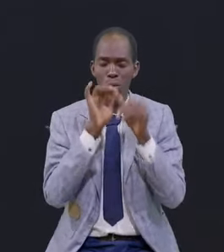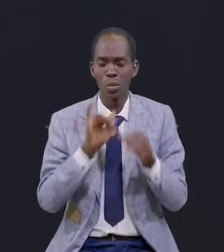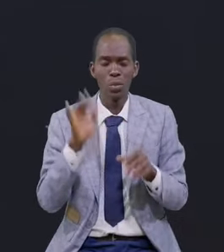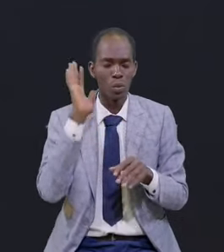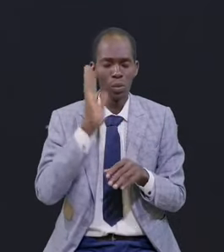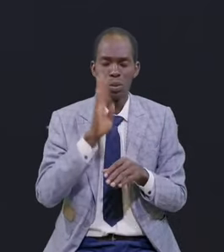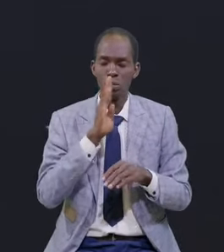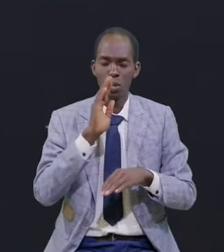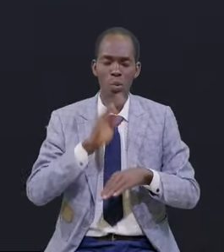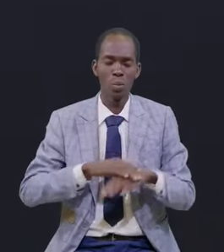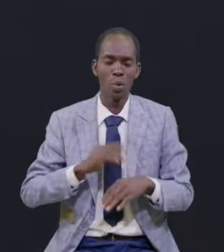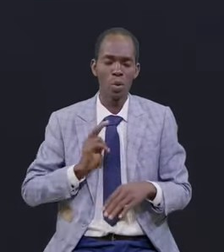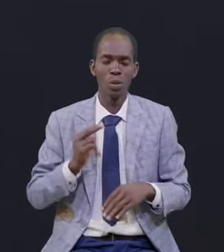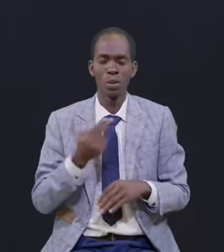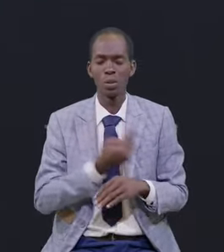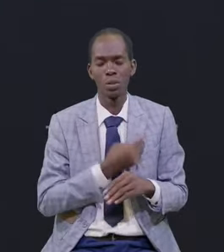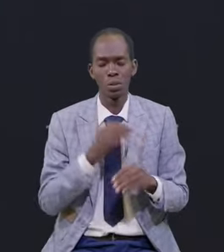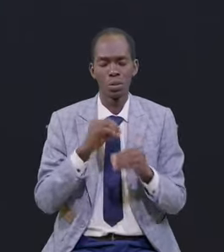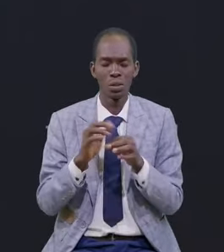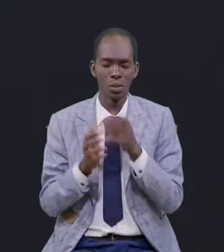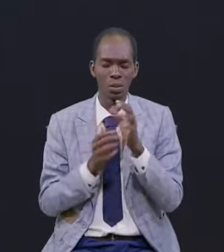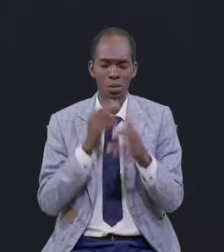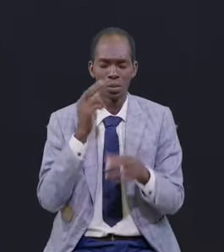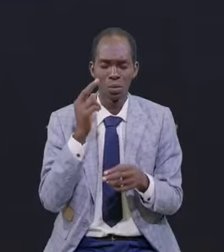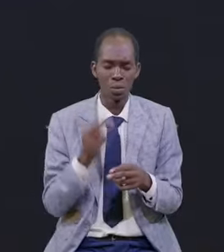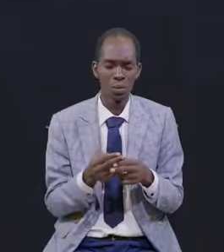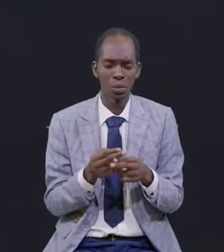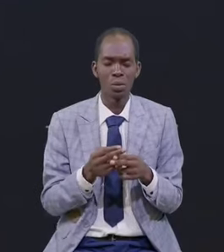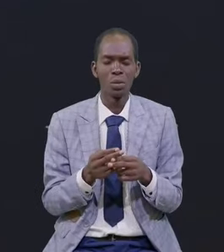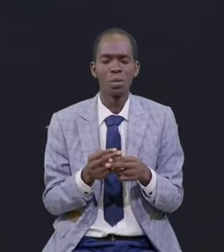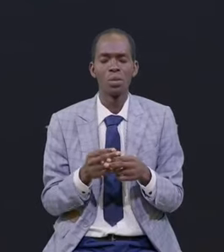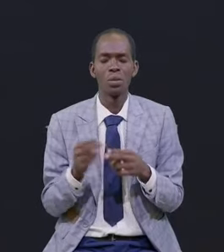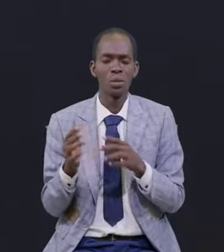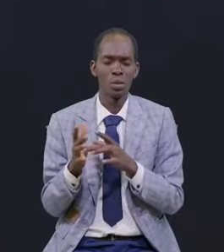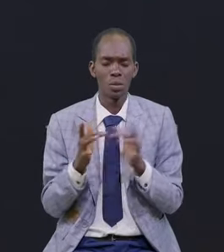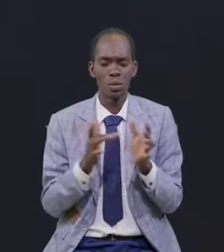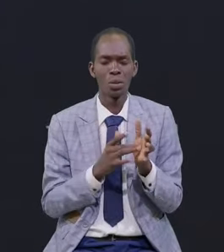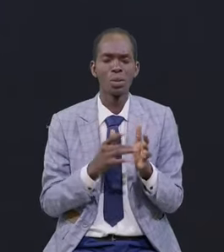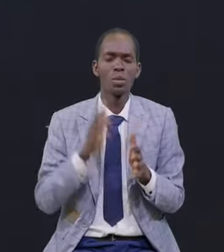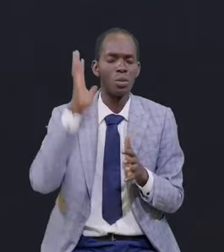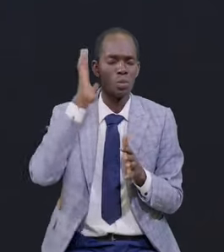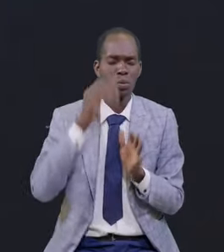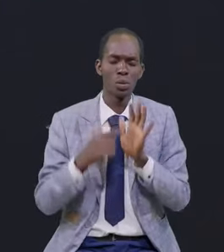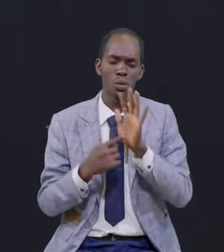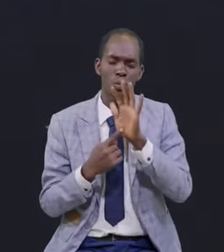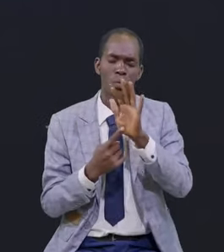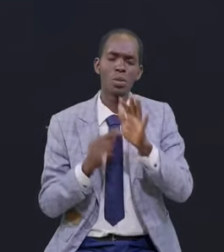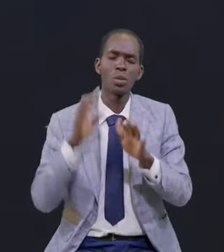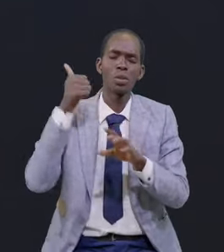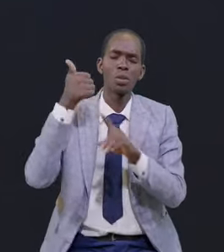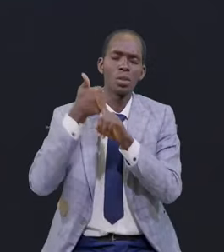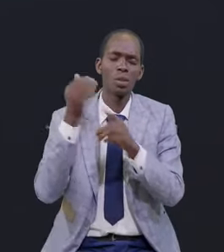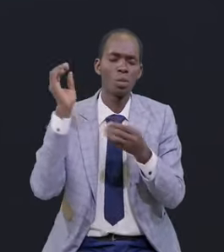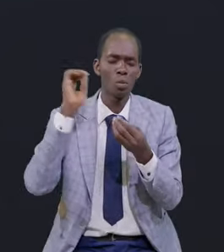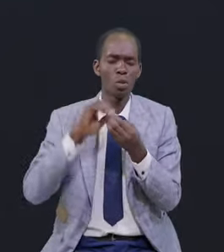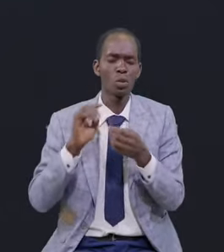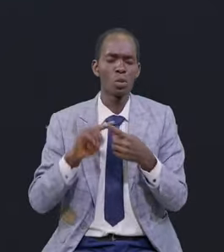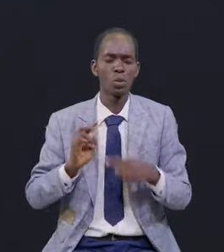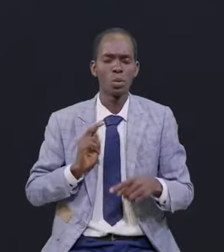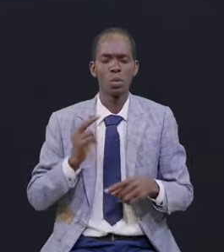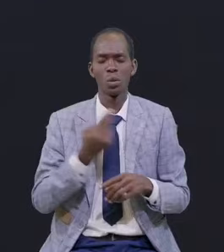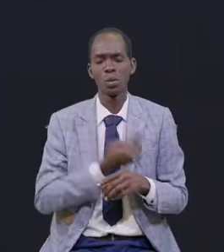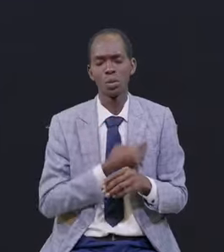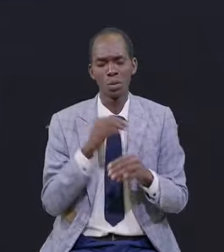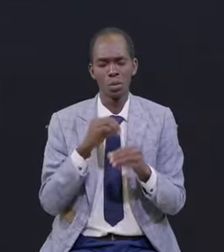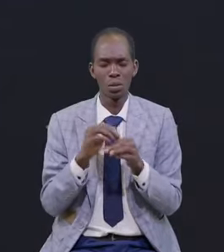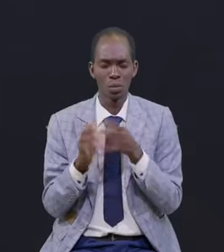Jesus name Jesus will reveal himself to us more and more in Jesus name